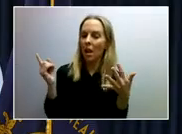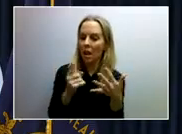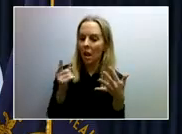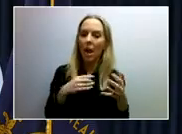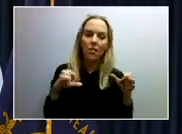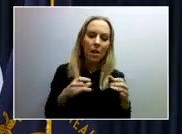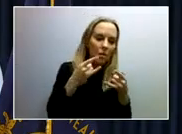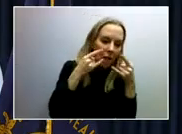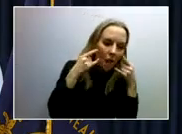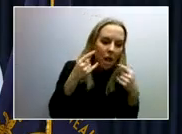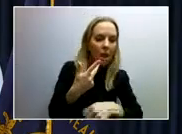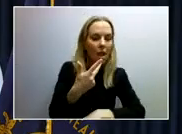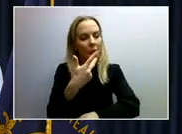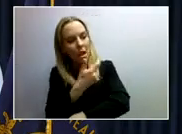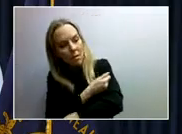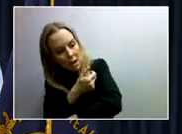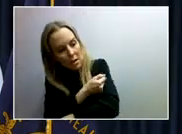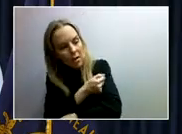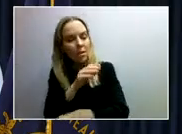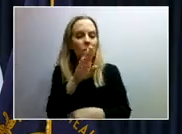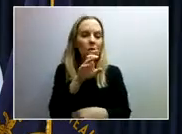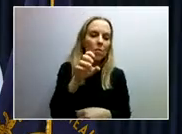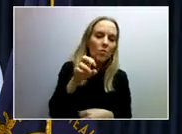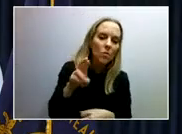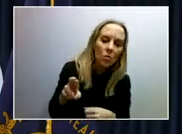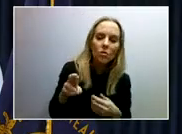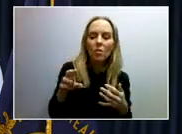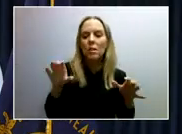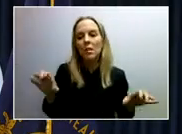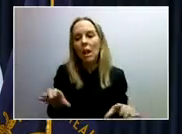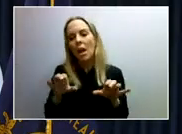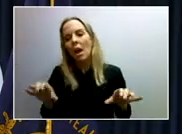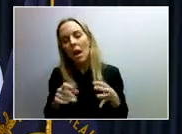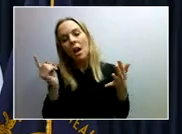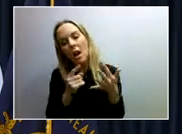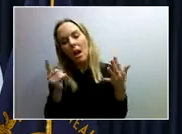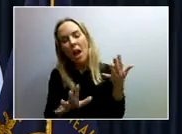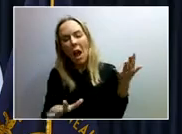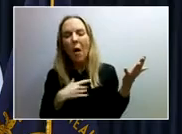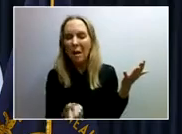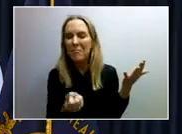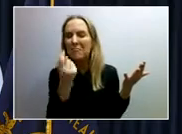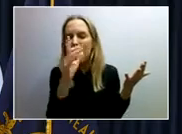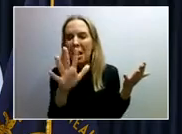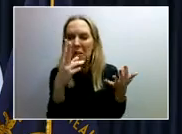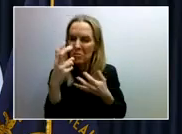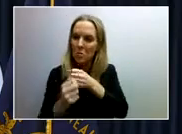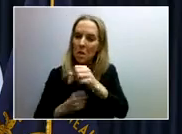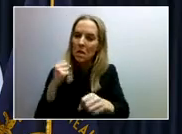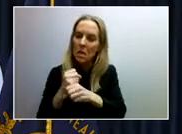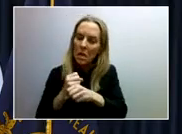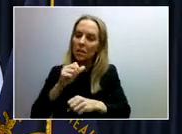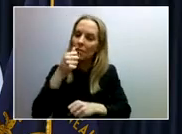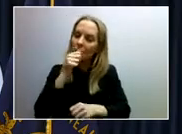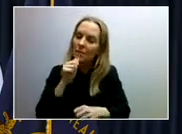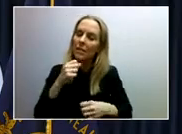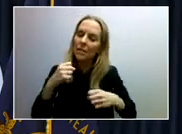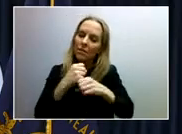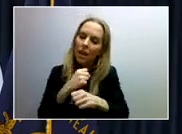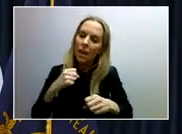gotten vaccinated and have gotten boosted. And I get it. I mean, 2 years is a long time to fight a pandemic,